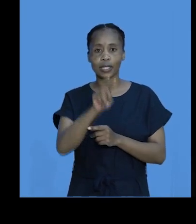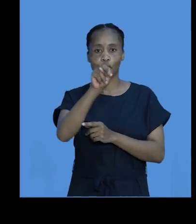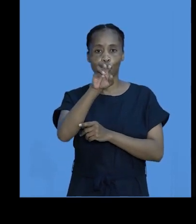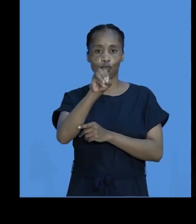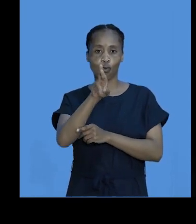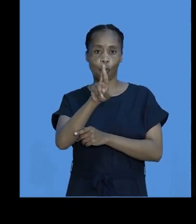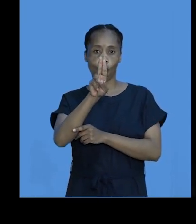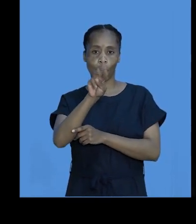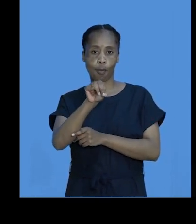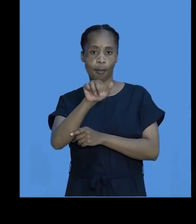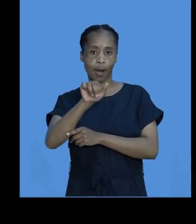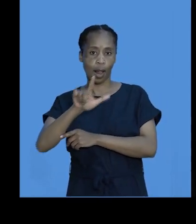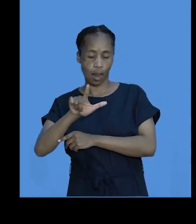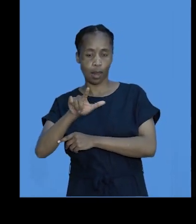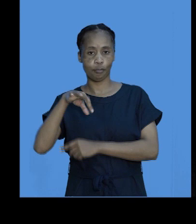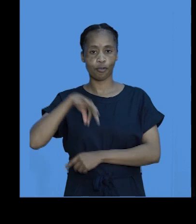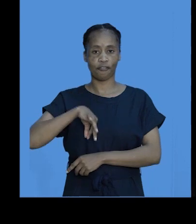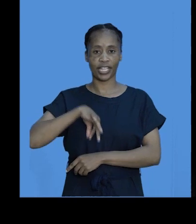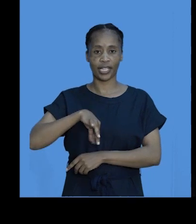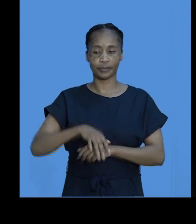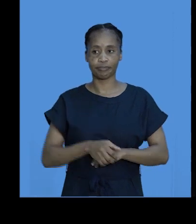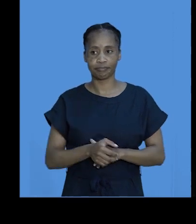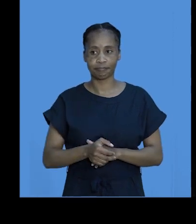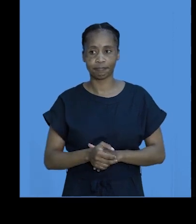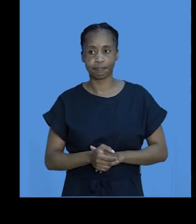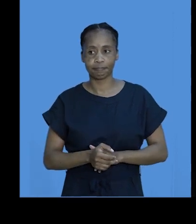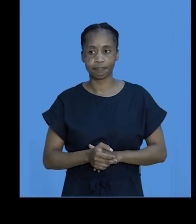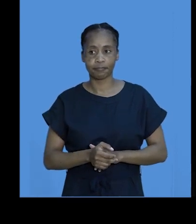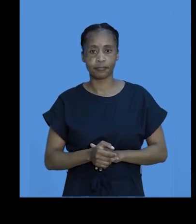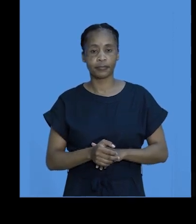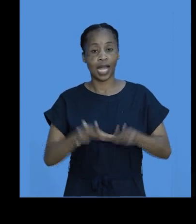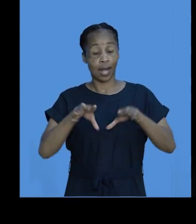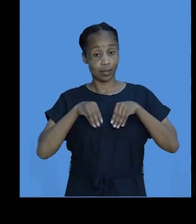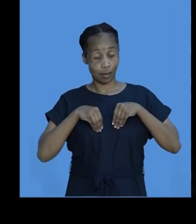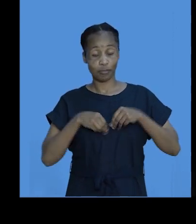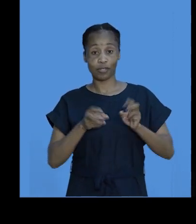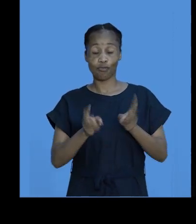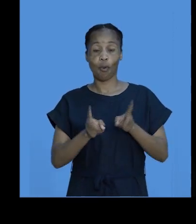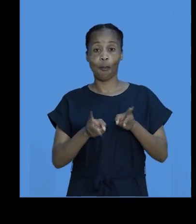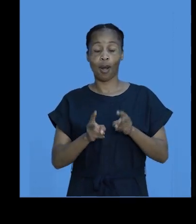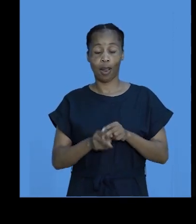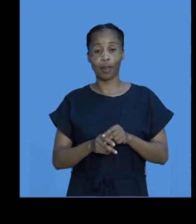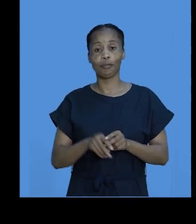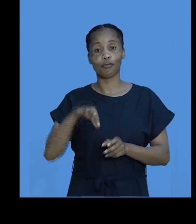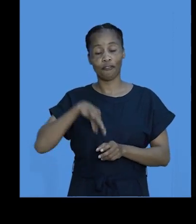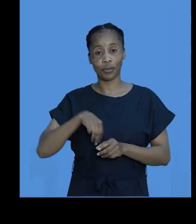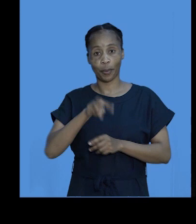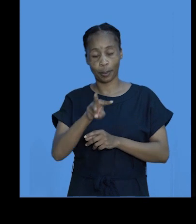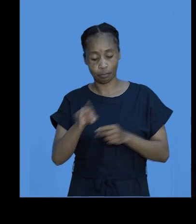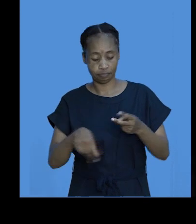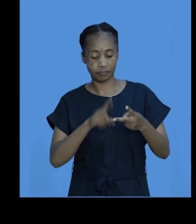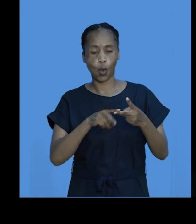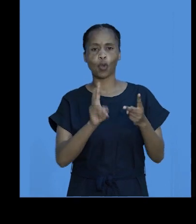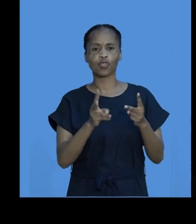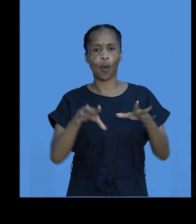to be normal profit. Right, I would accept normal profit there.